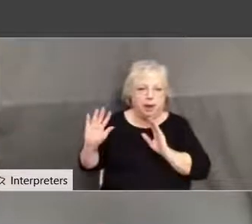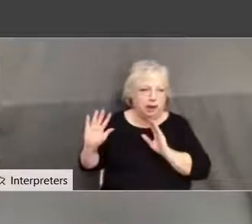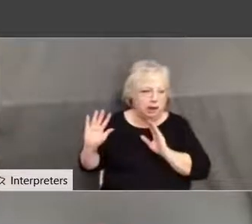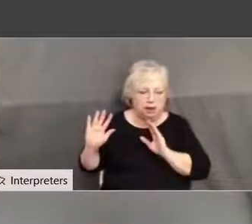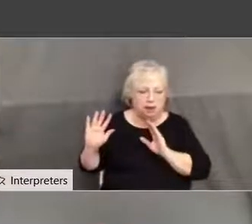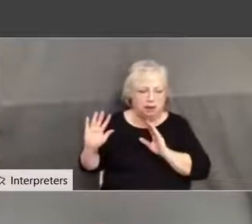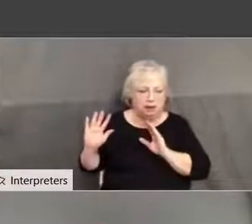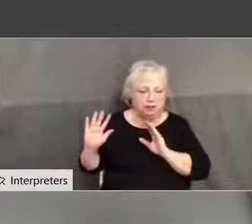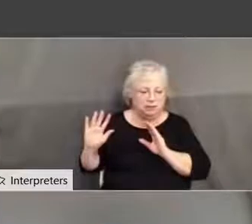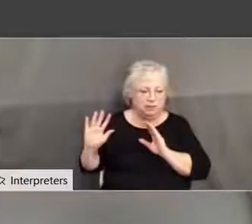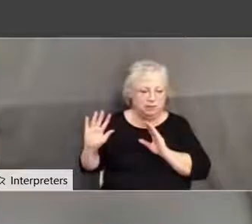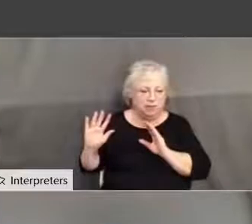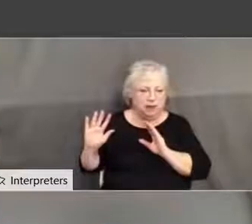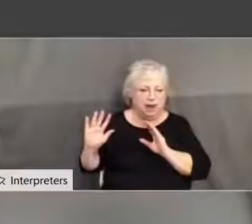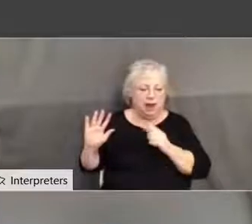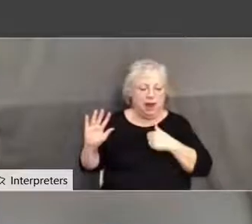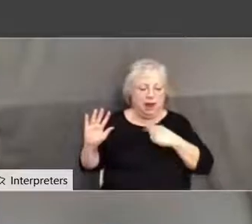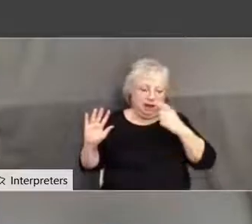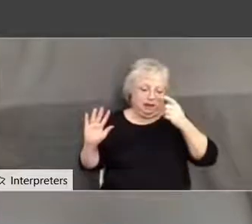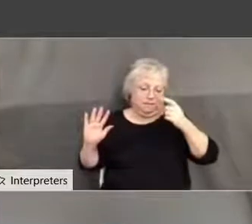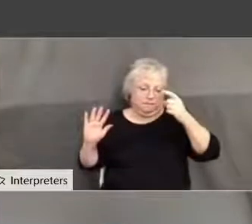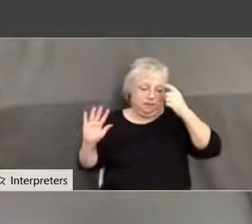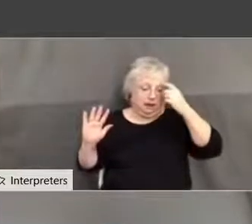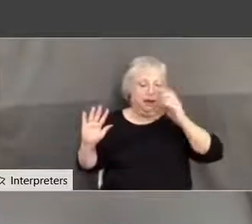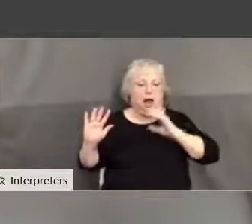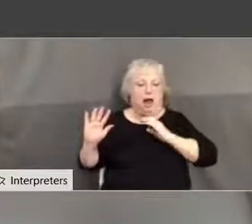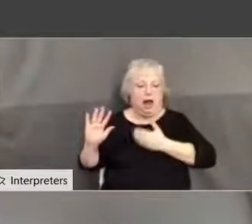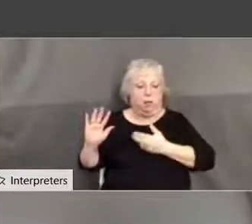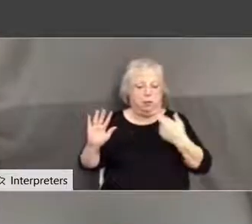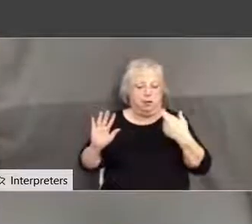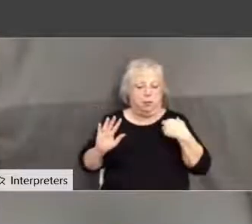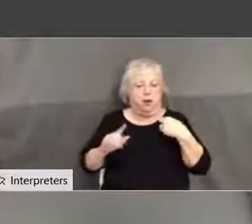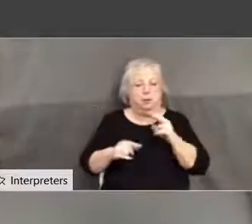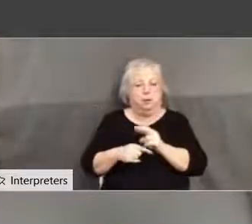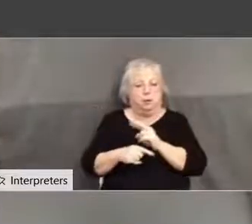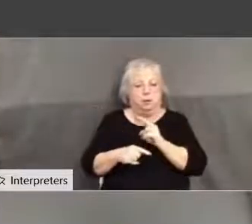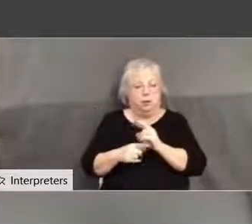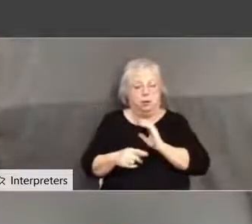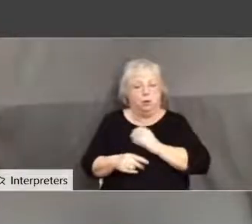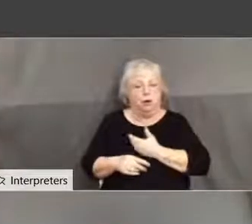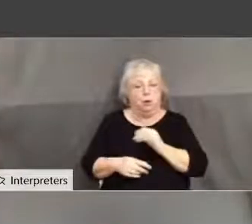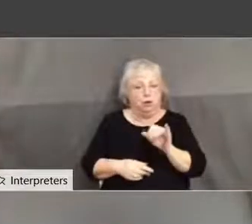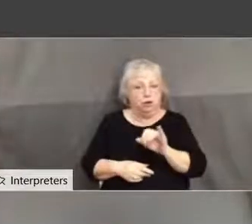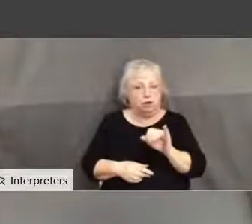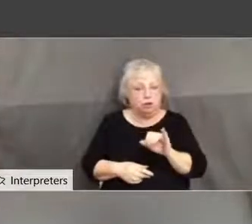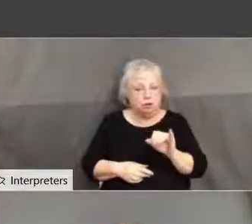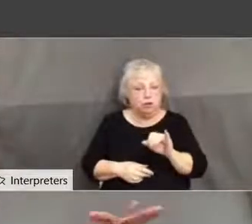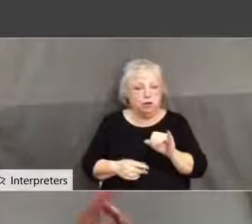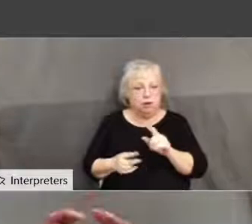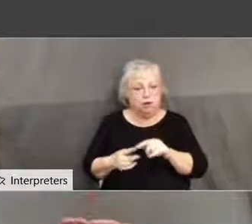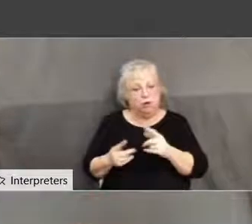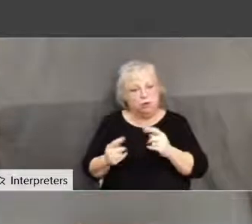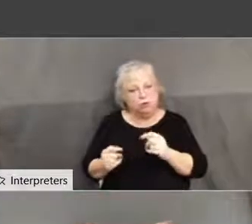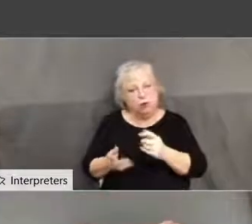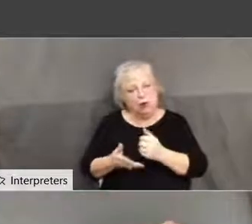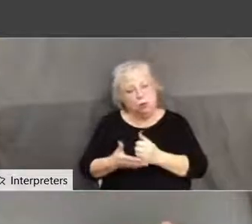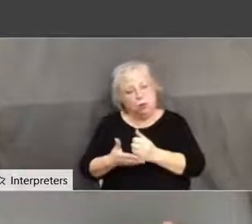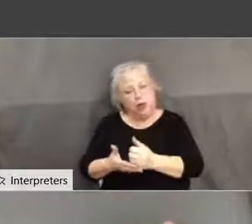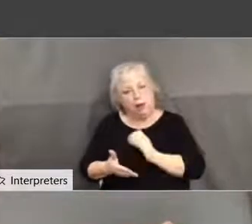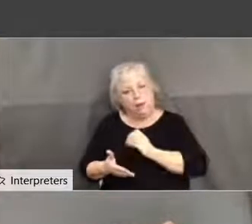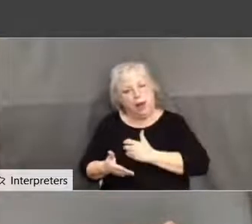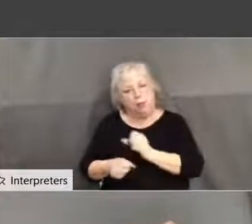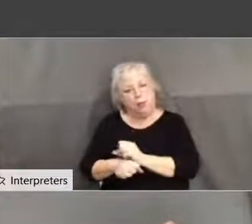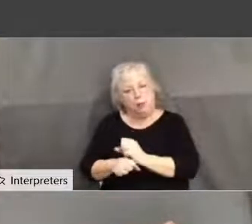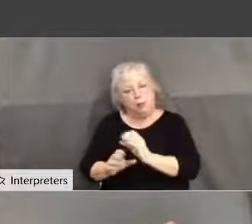I think, our responsibility to use our insurance to try to help our employees get better.